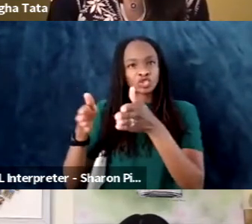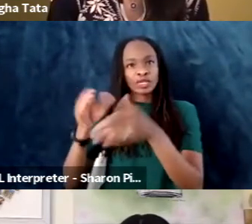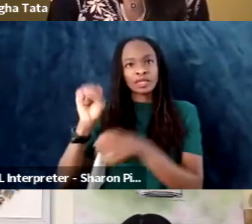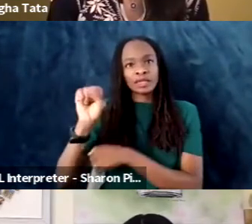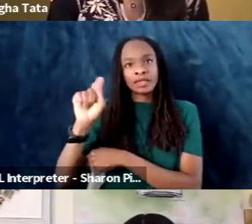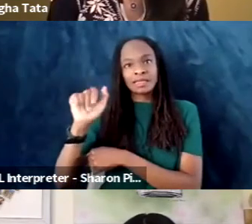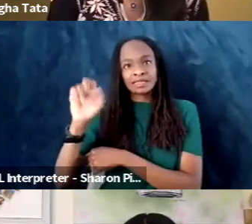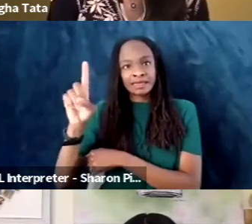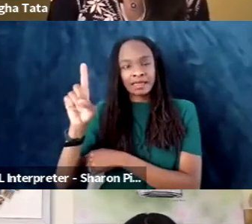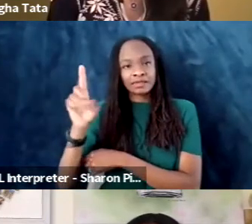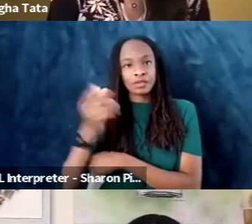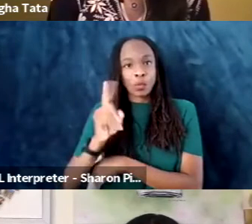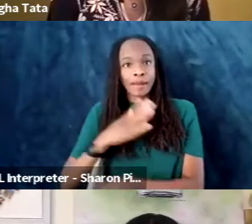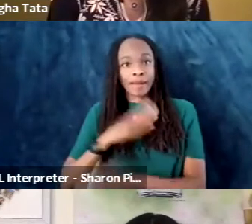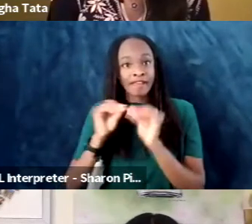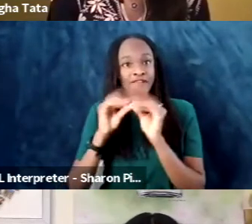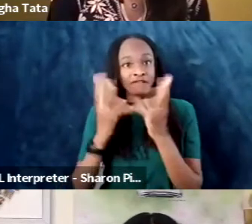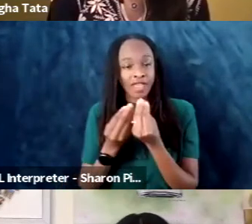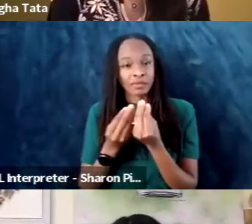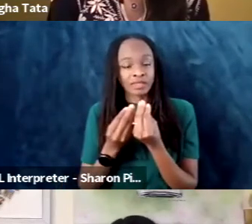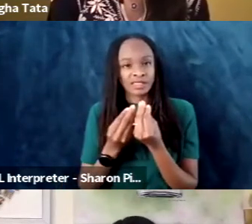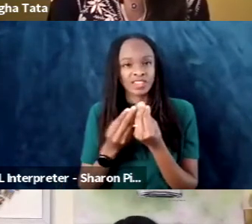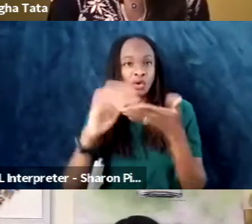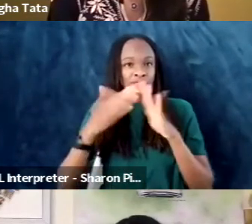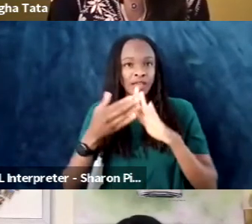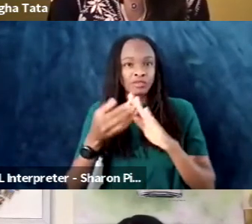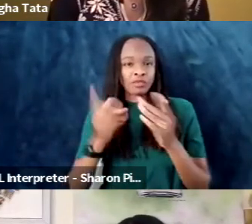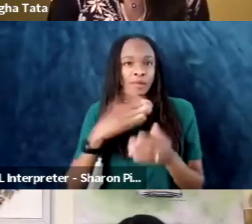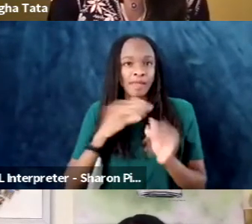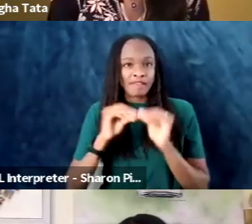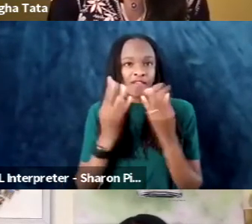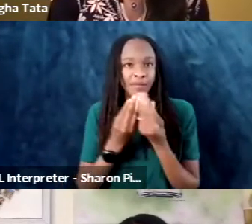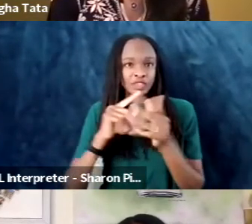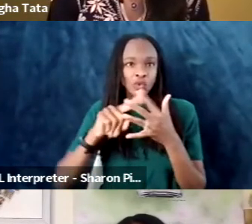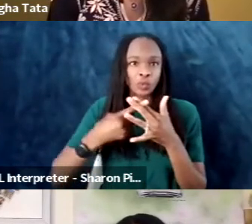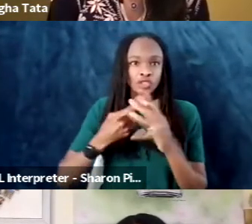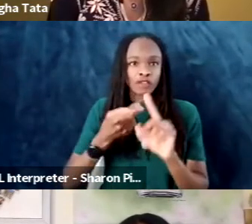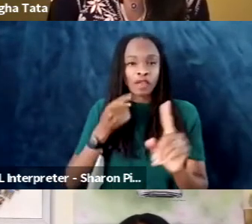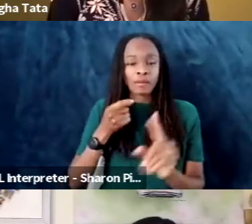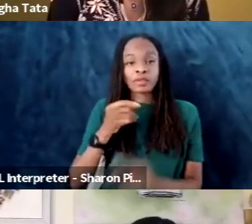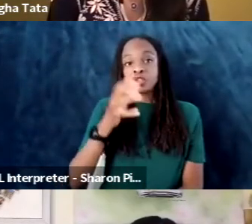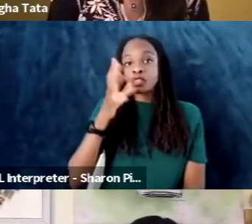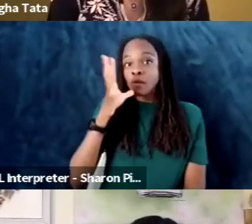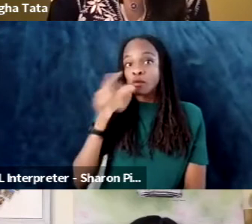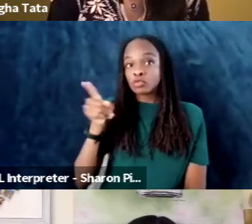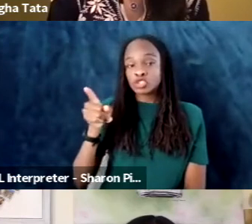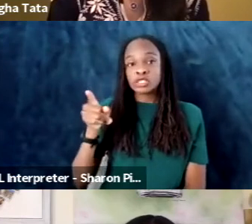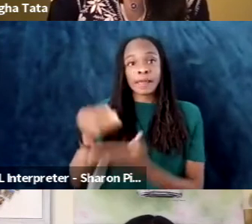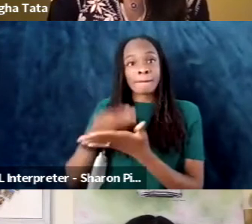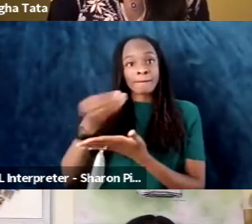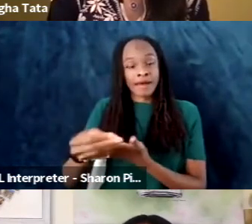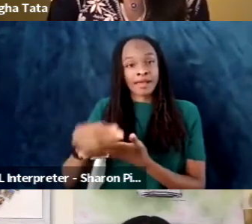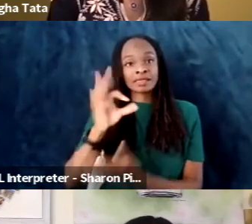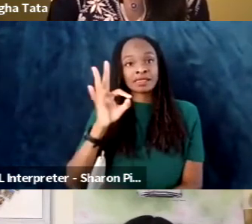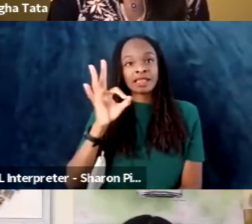Vijayawada, which is where my family is originally from. And she buys a packet of Fair and Lovely for,